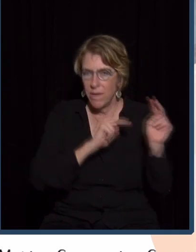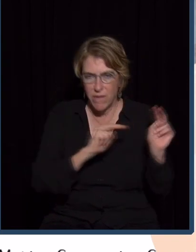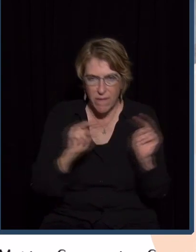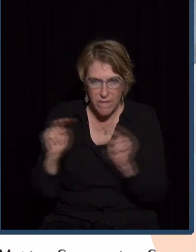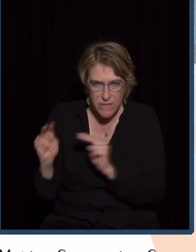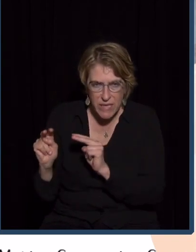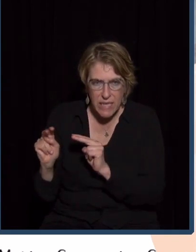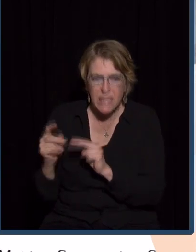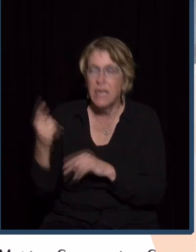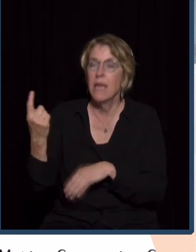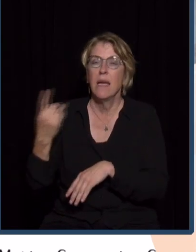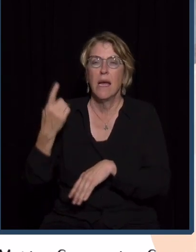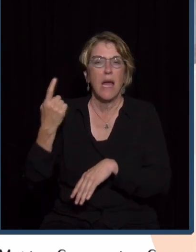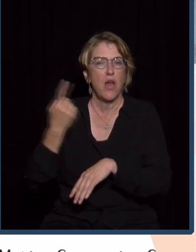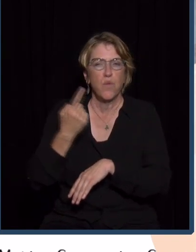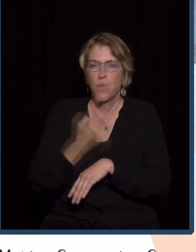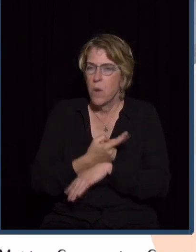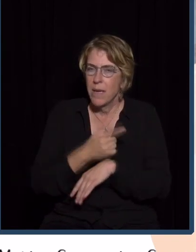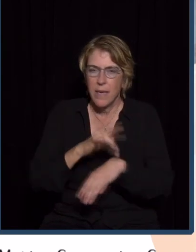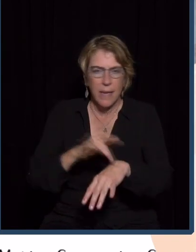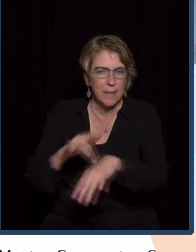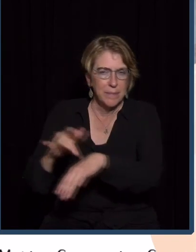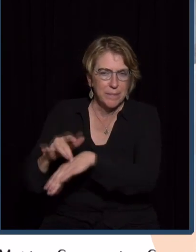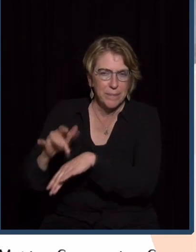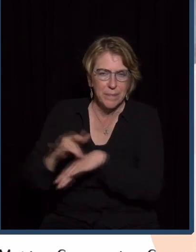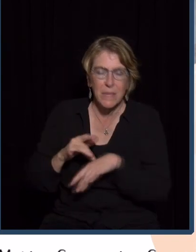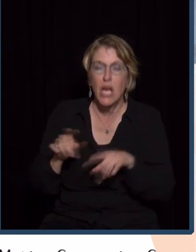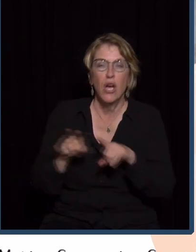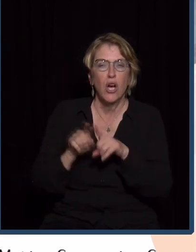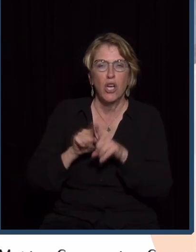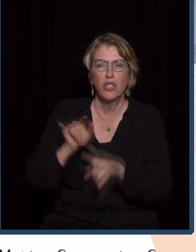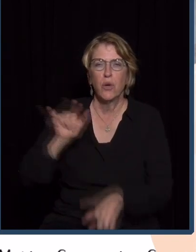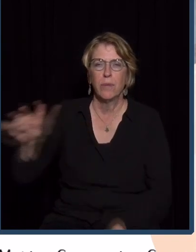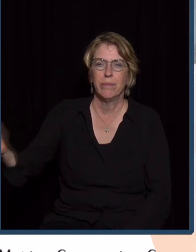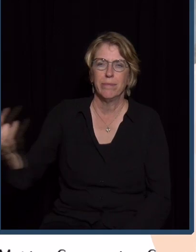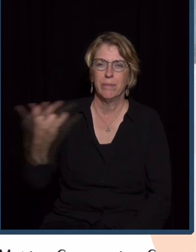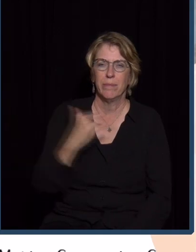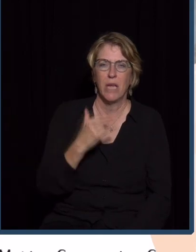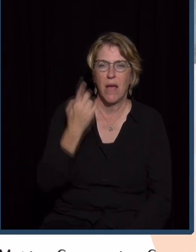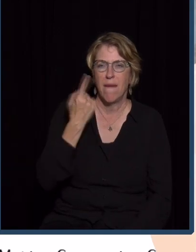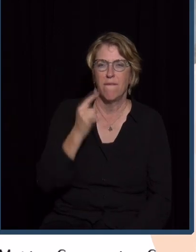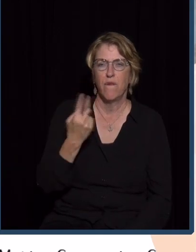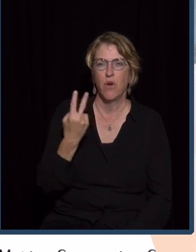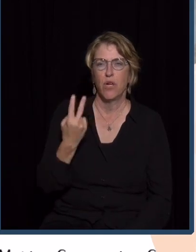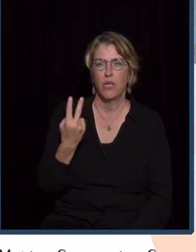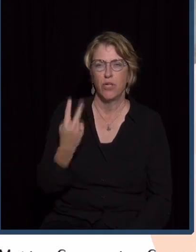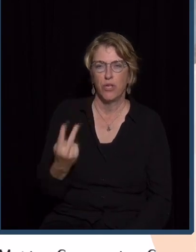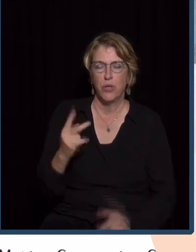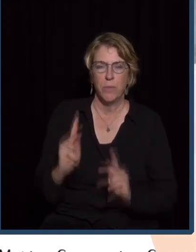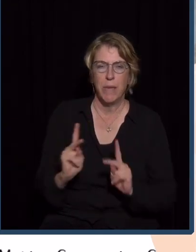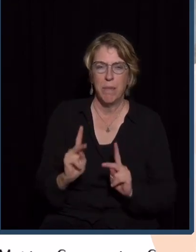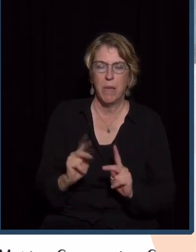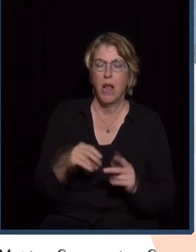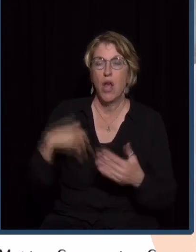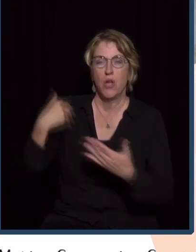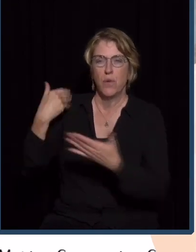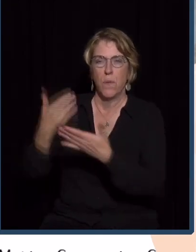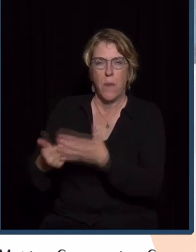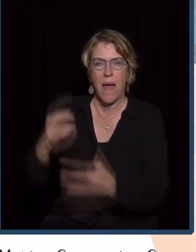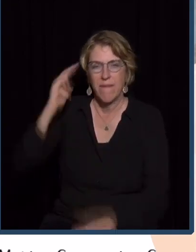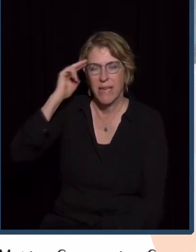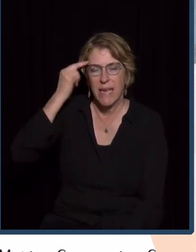This package also includes round-trip airfare for 2 from within the lower 48 states to Nashville, Tennessee,